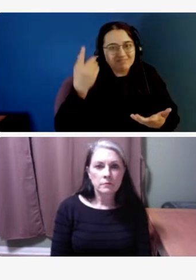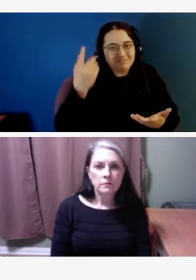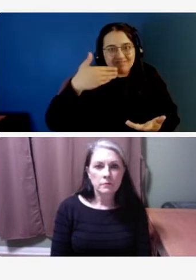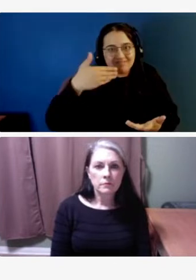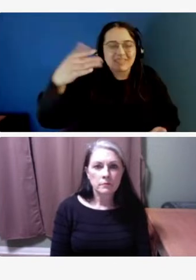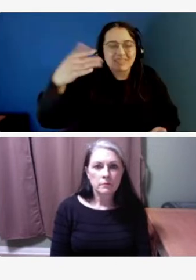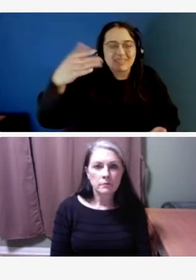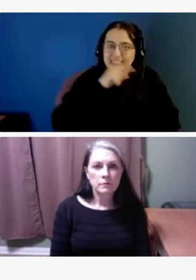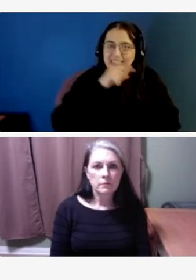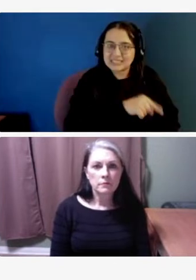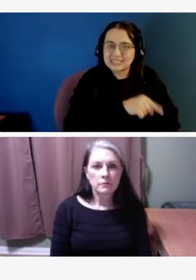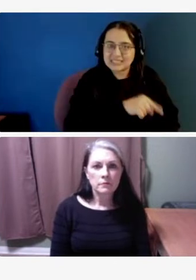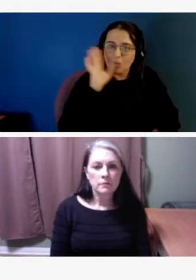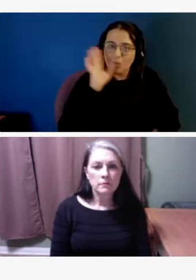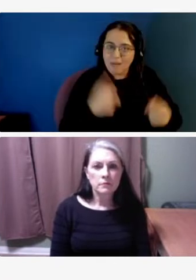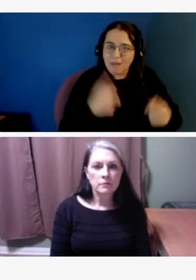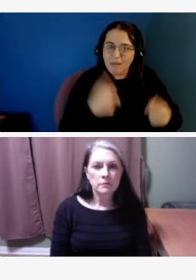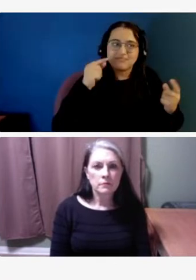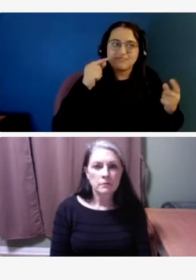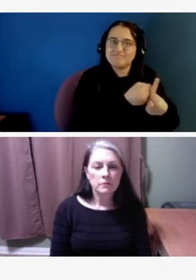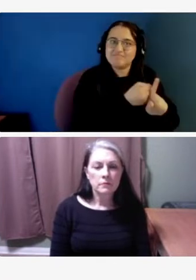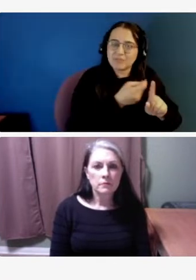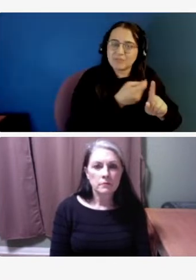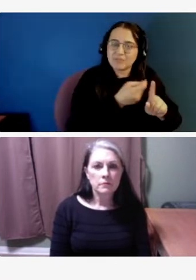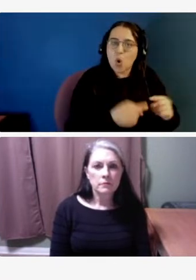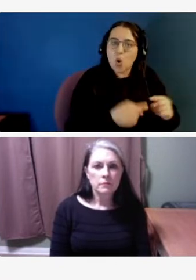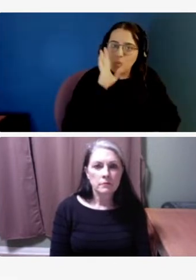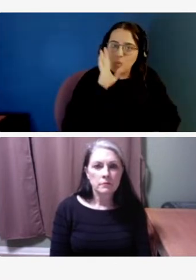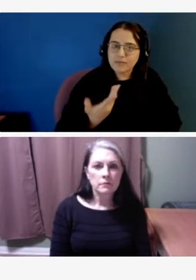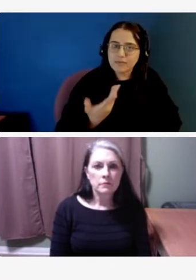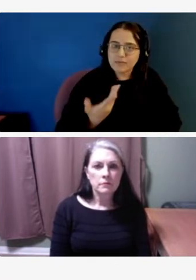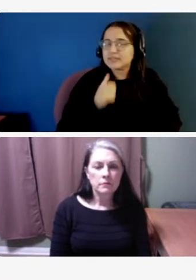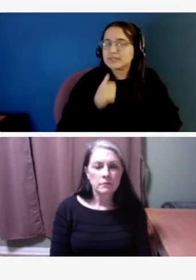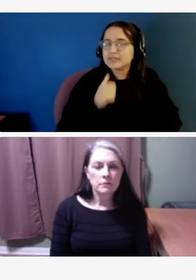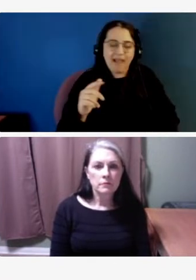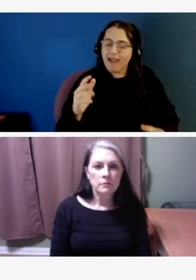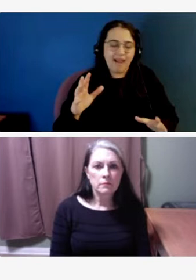And that's unacceptable. There is no price on a child's life.